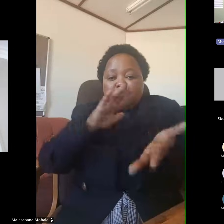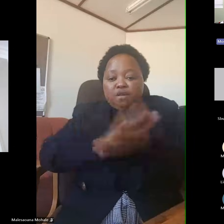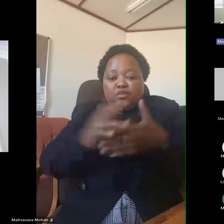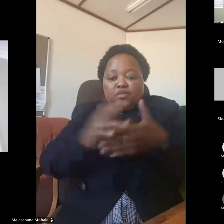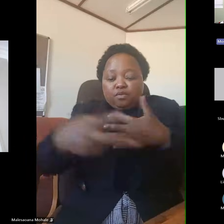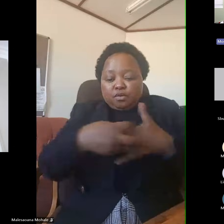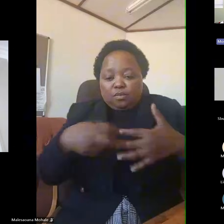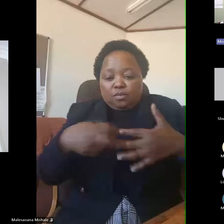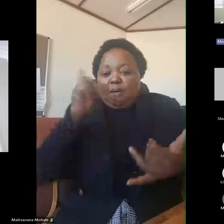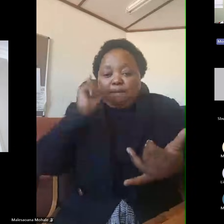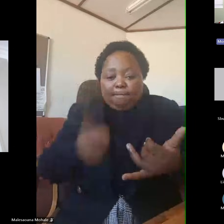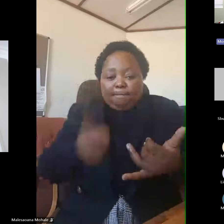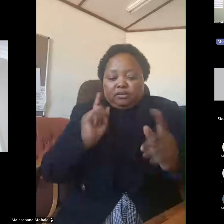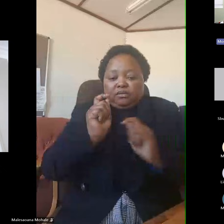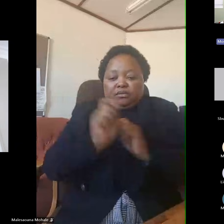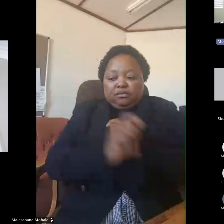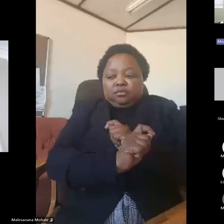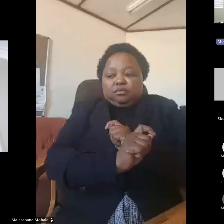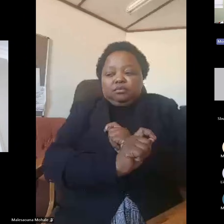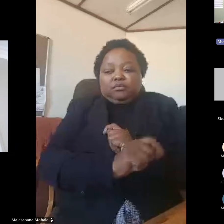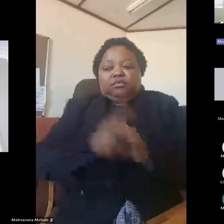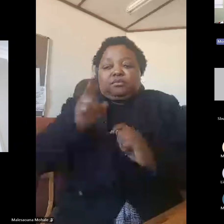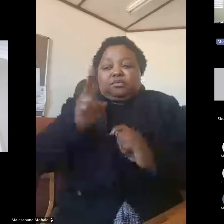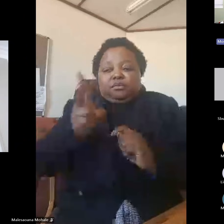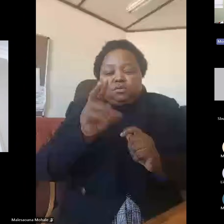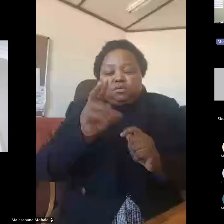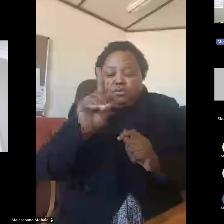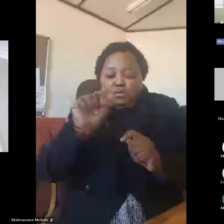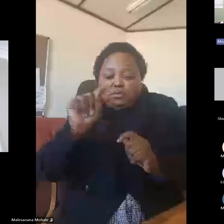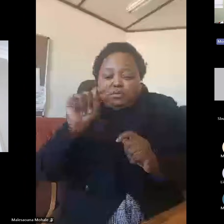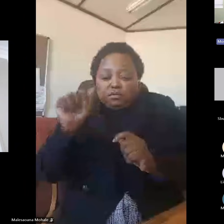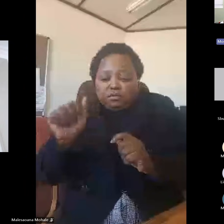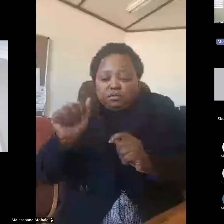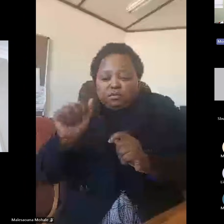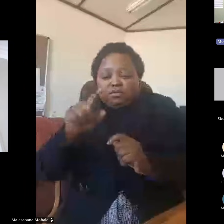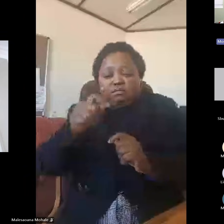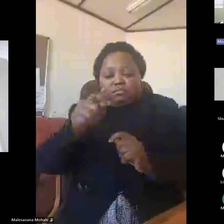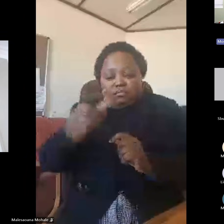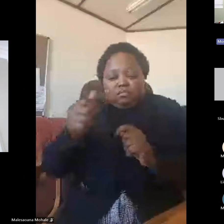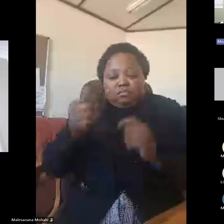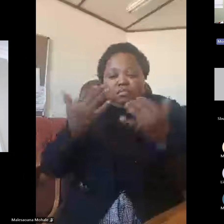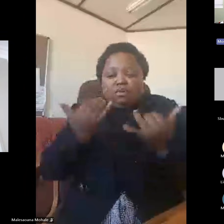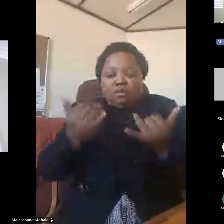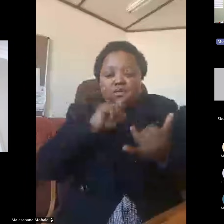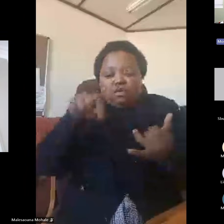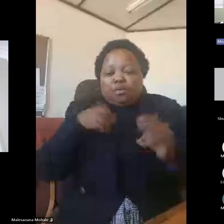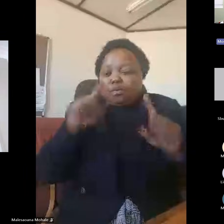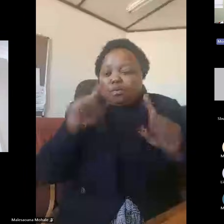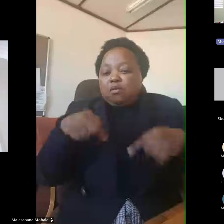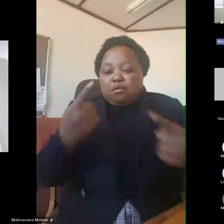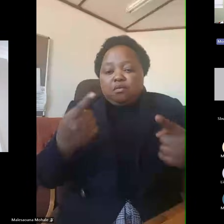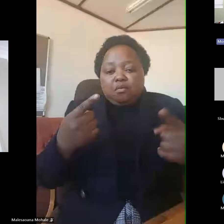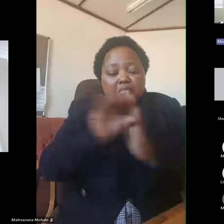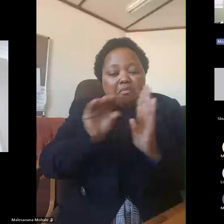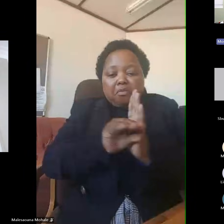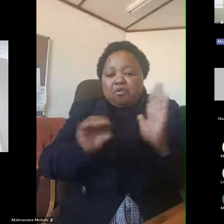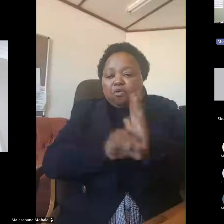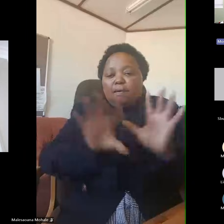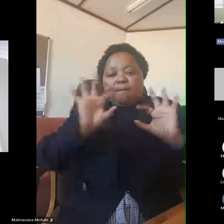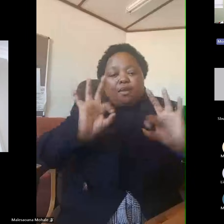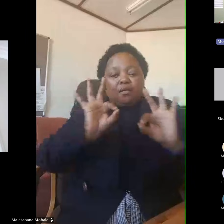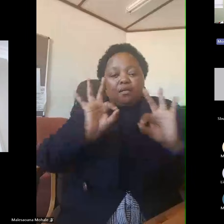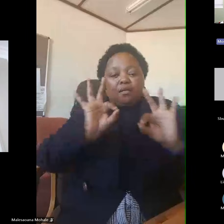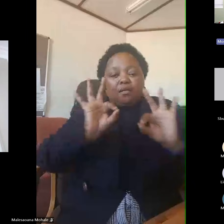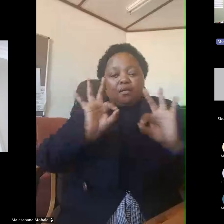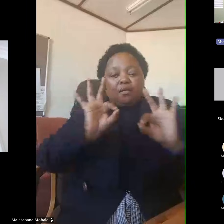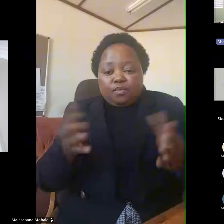change. Also, data deficiency. We cannot program accurately in the state